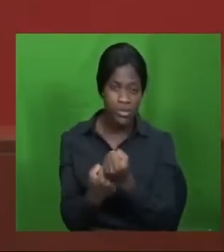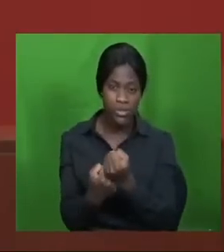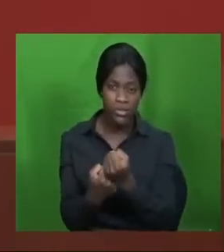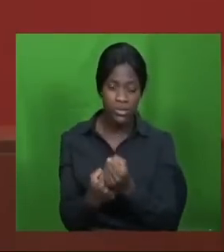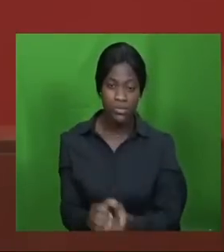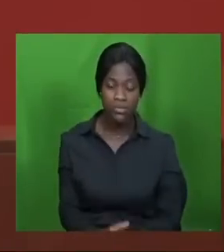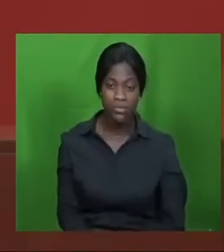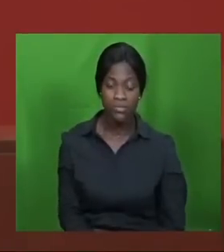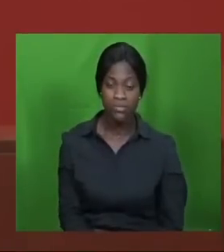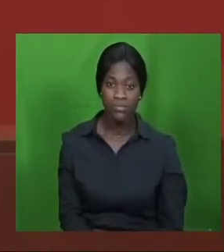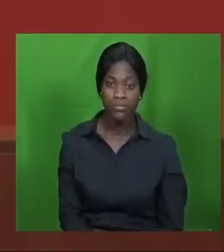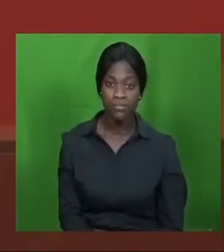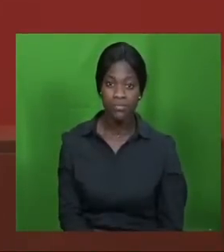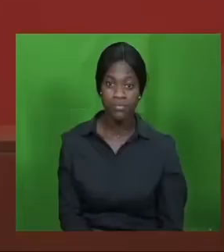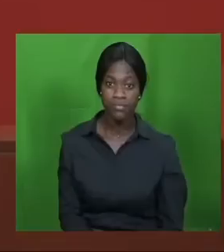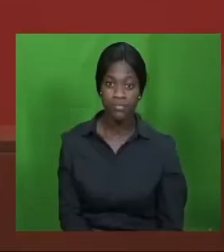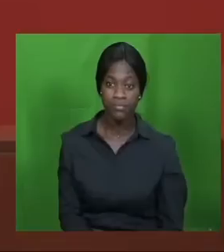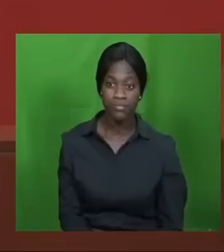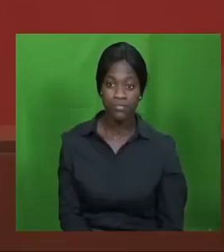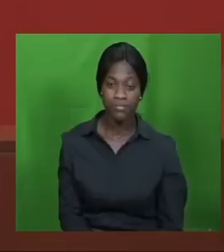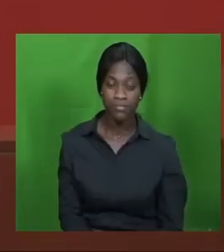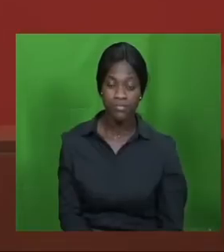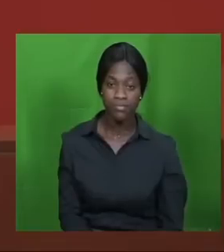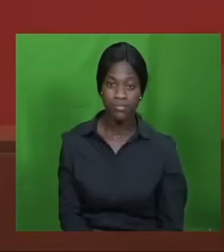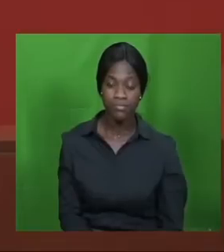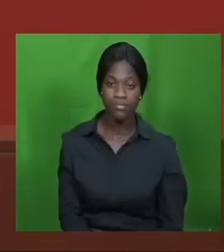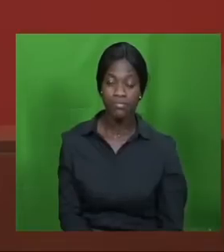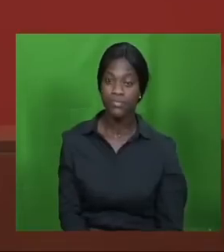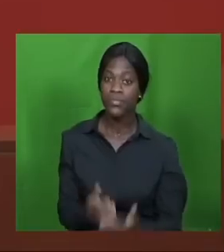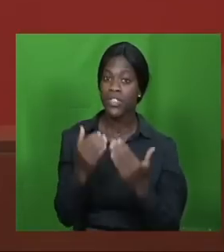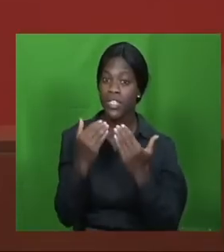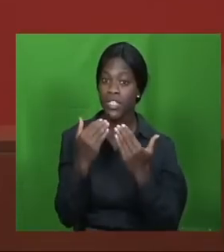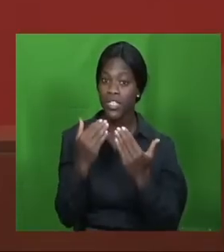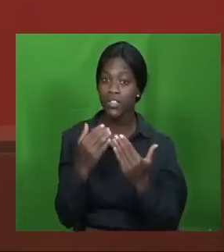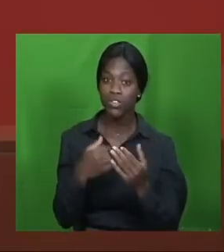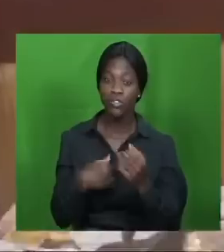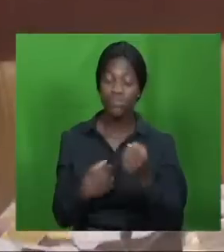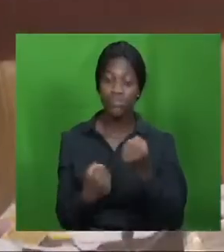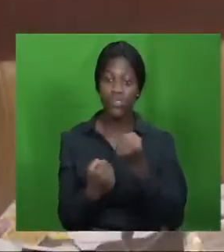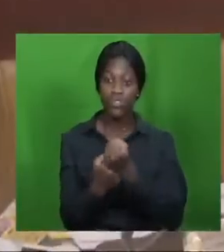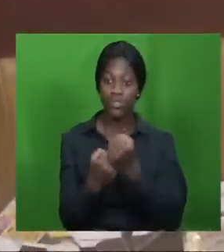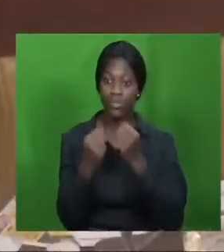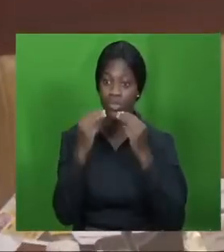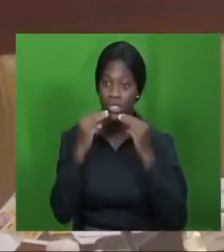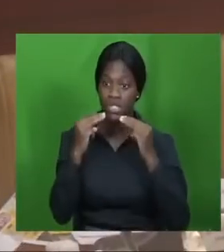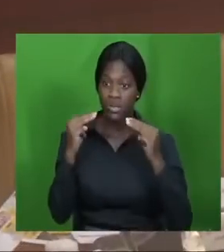Thank you, Mr. Speaker. Mr. Speaker, I second the motion.